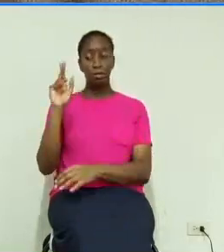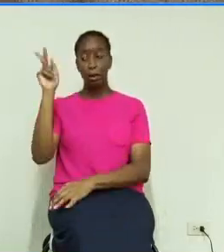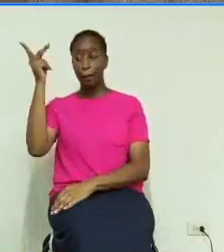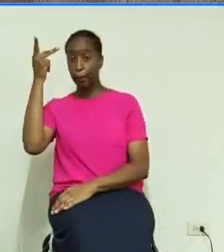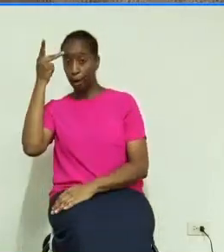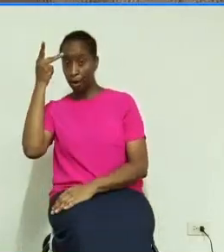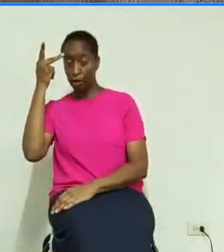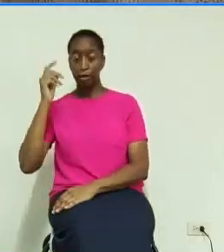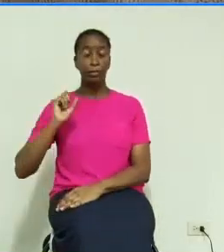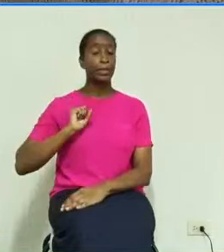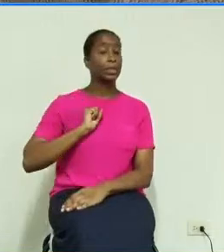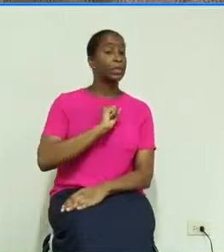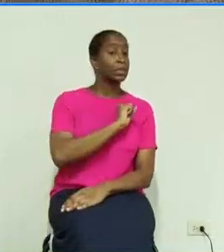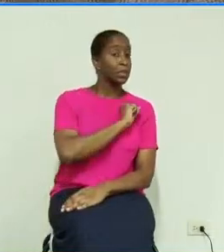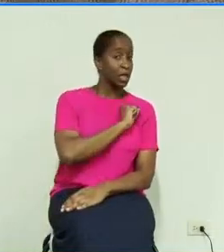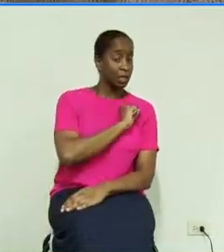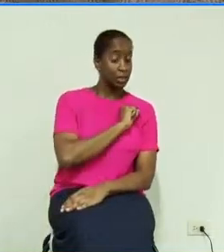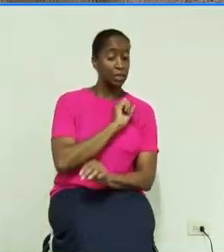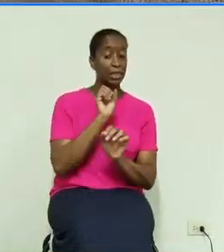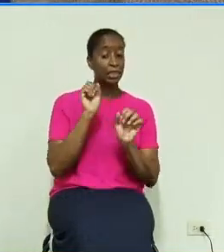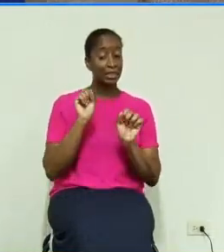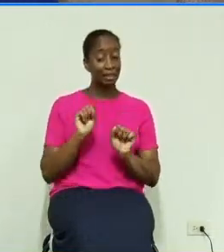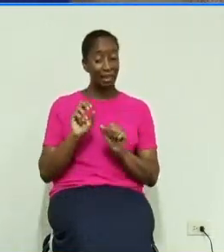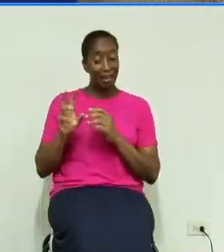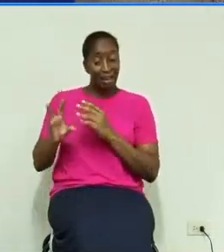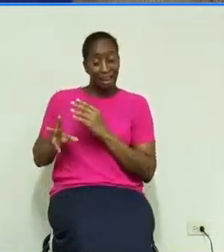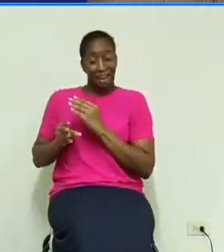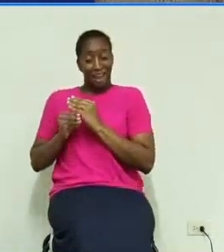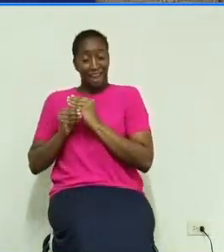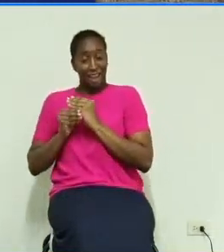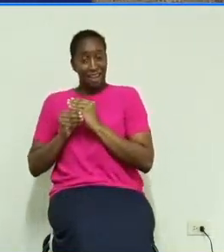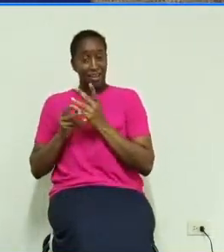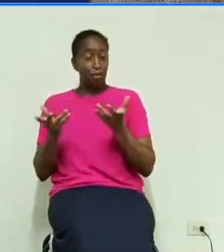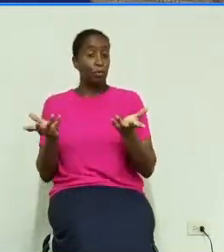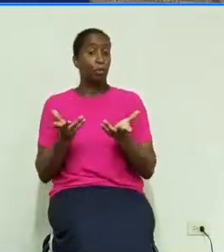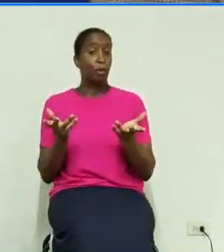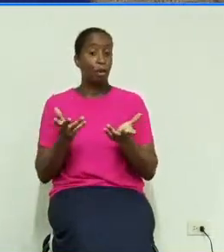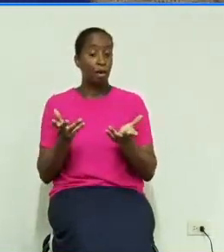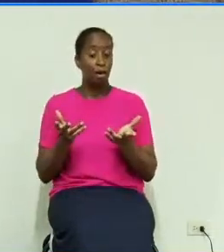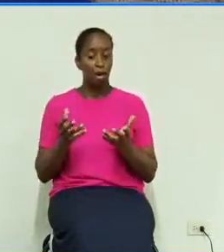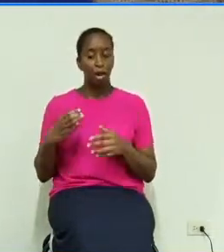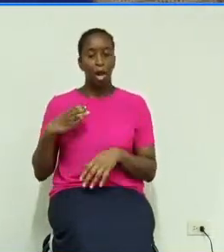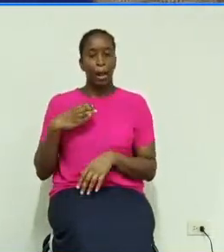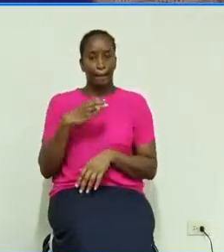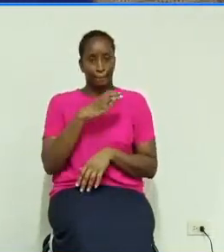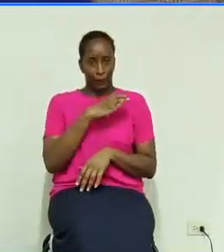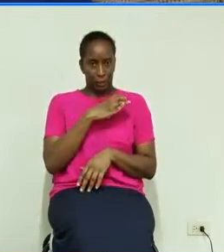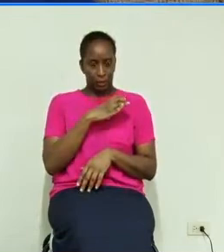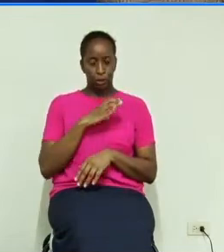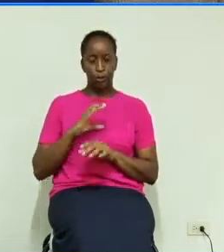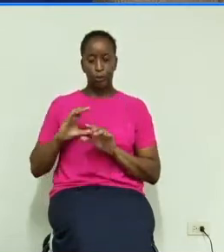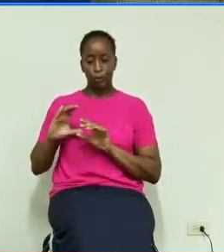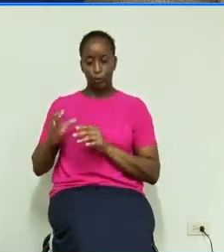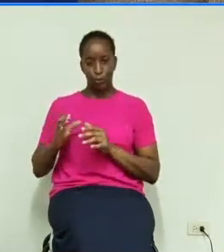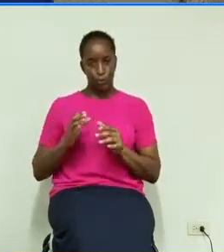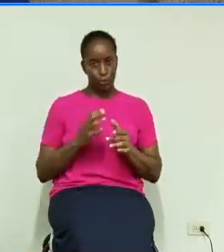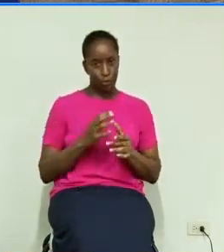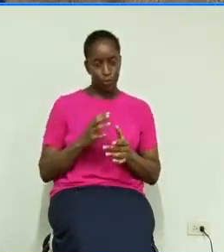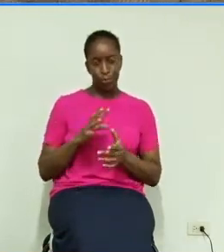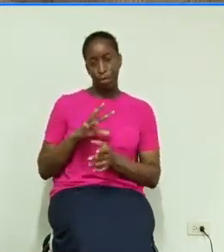committees of elders, however you might term them, they might sit in the House or in the